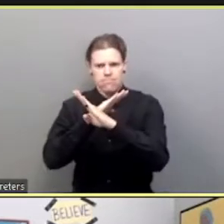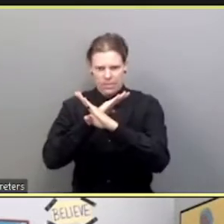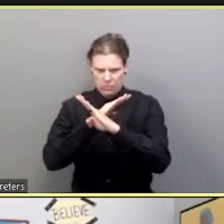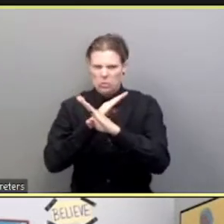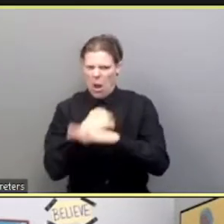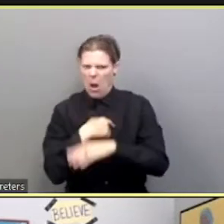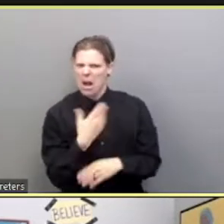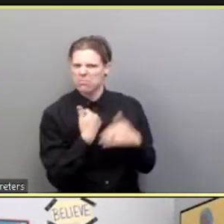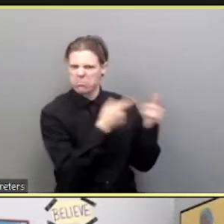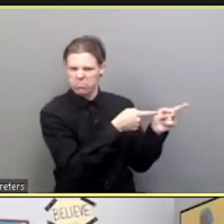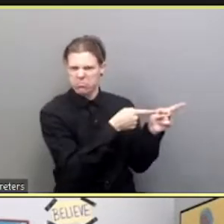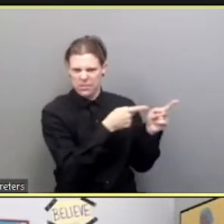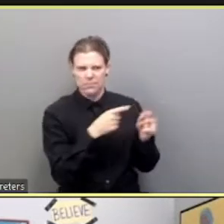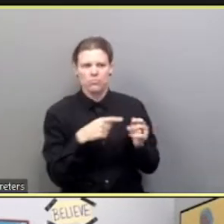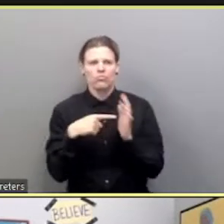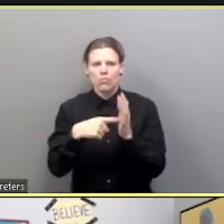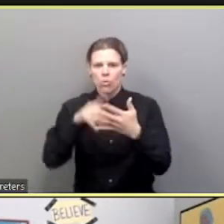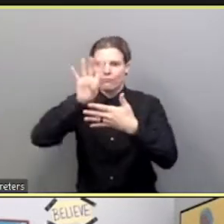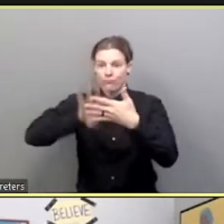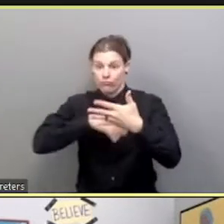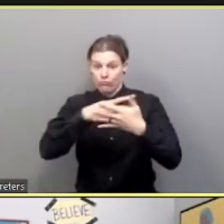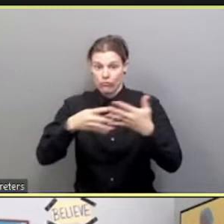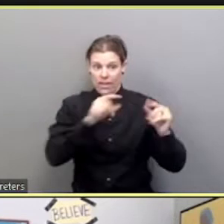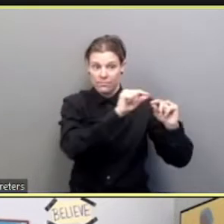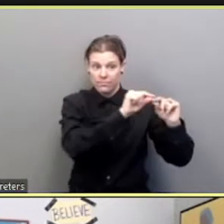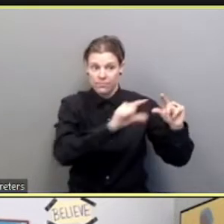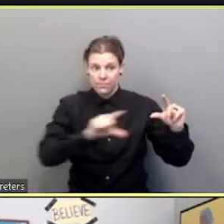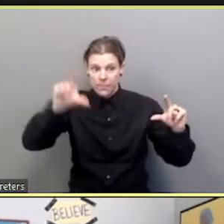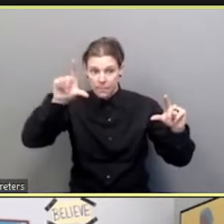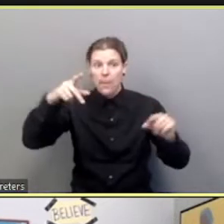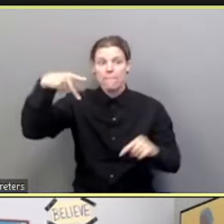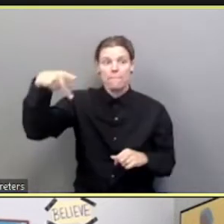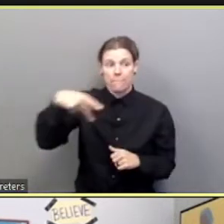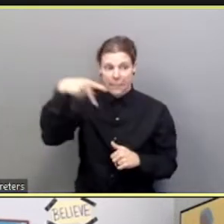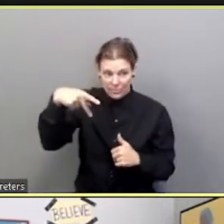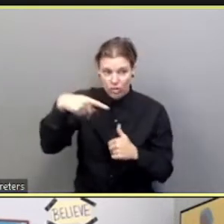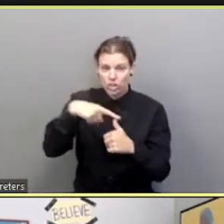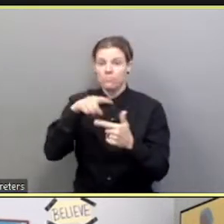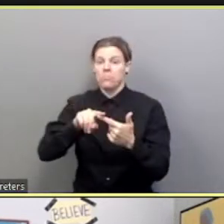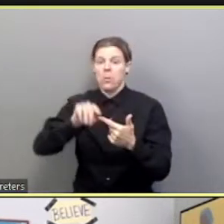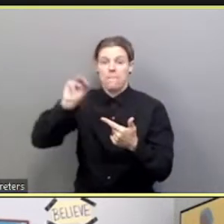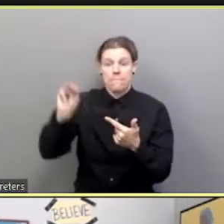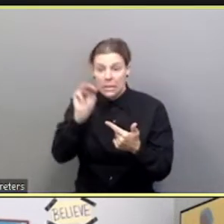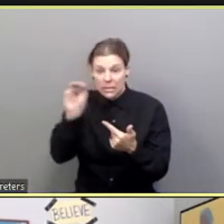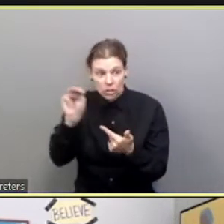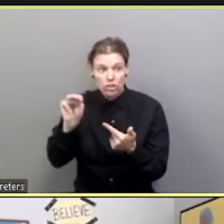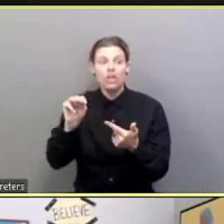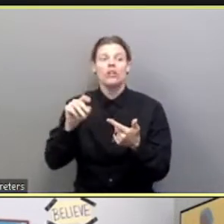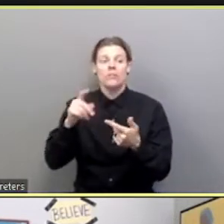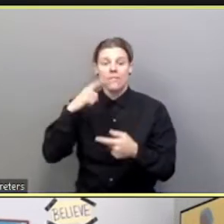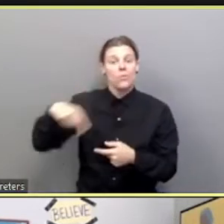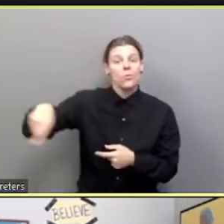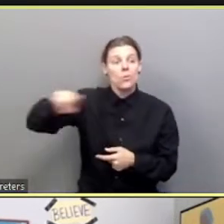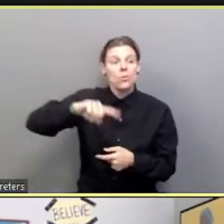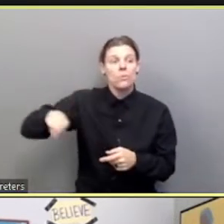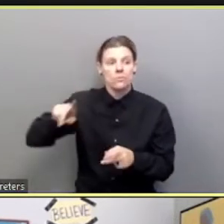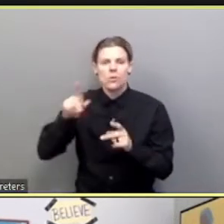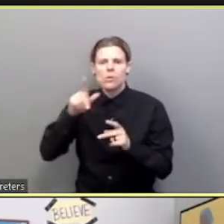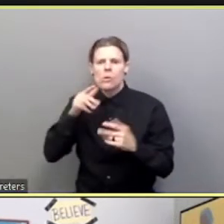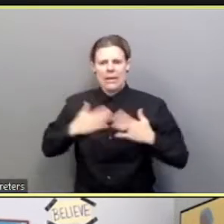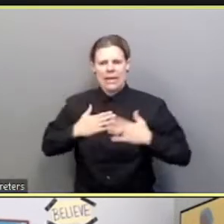started with the Pfizer and Moderna additional doses for people who are immunocompromised. And